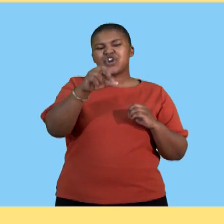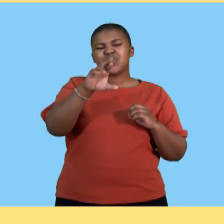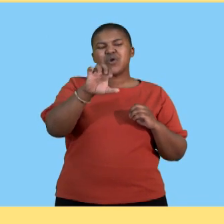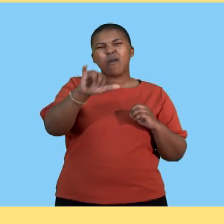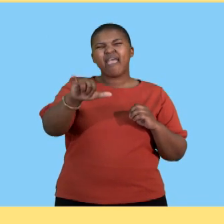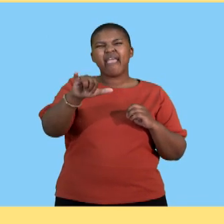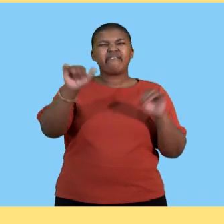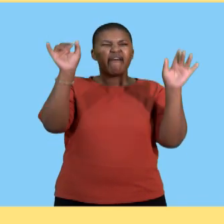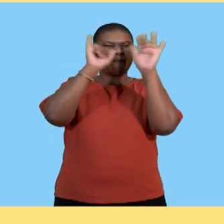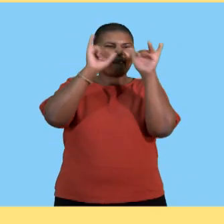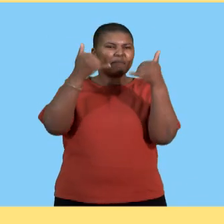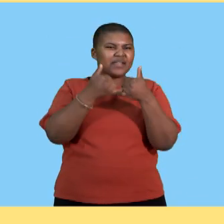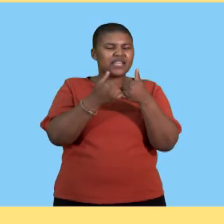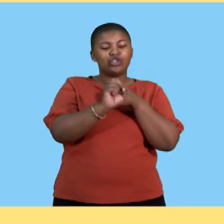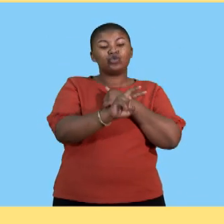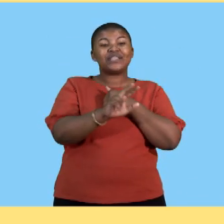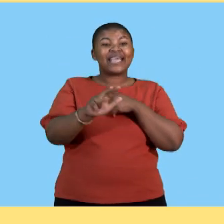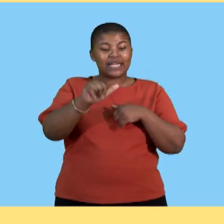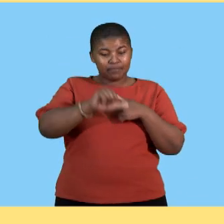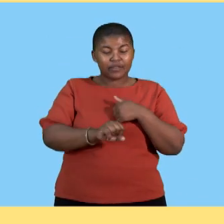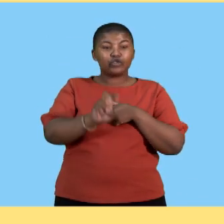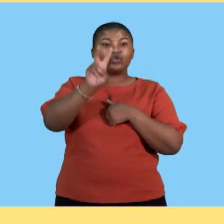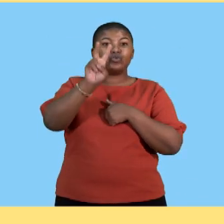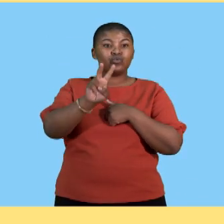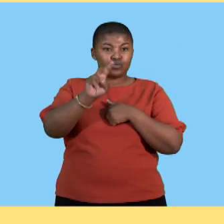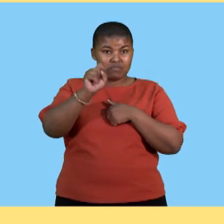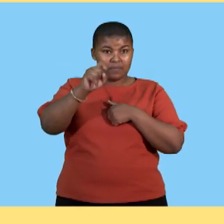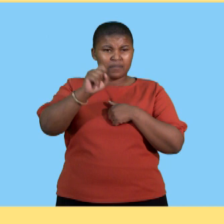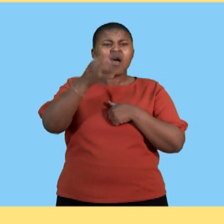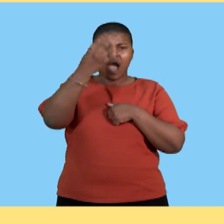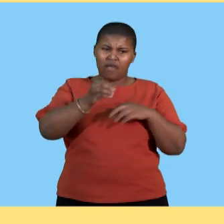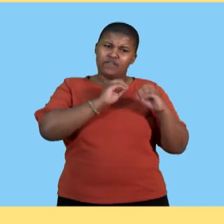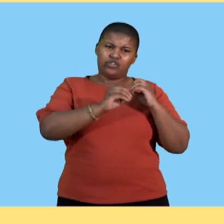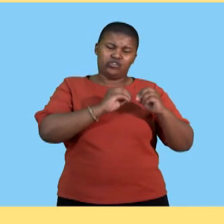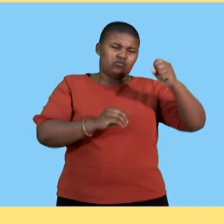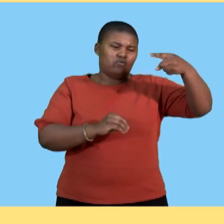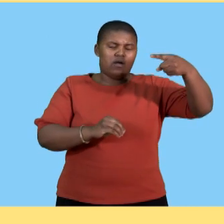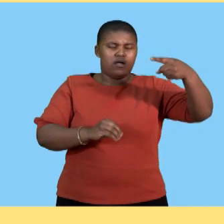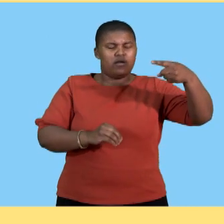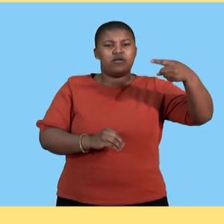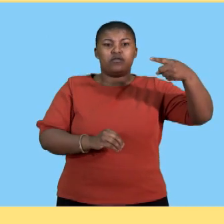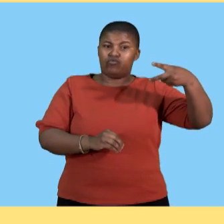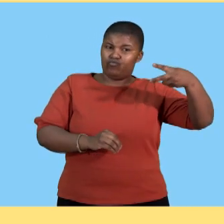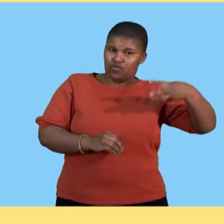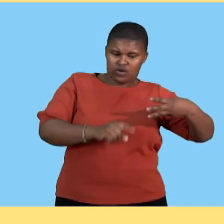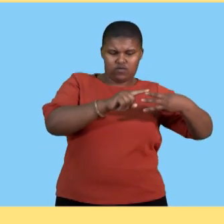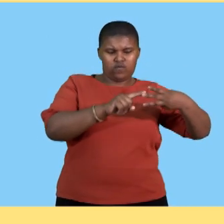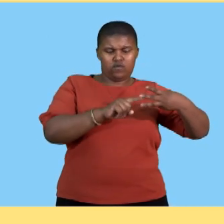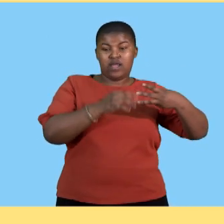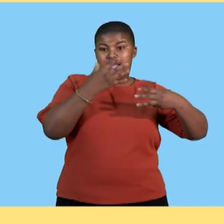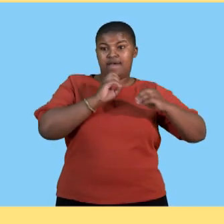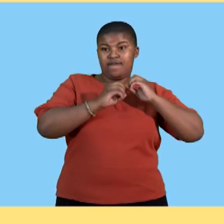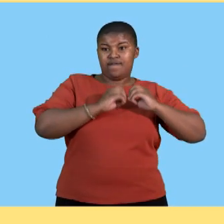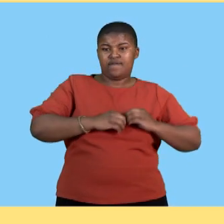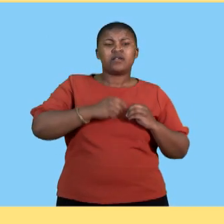Distributors on the 28th of February. And then we have adjustments 1 up to